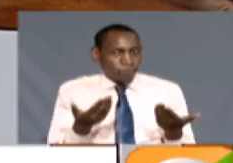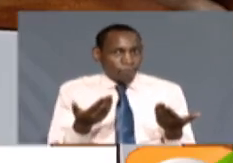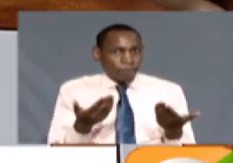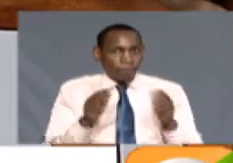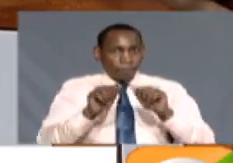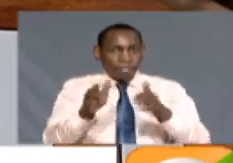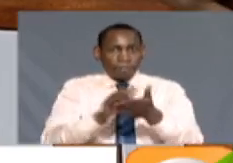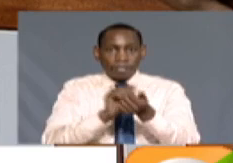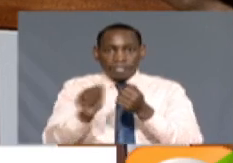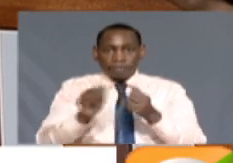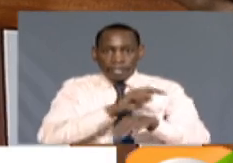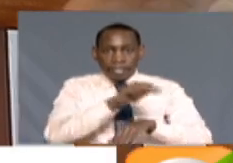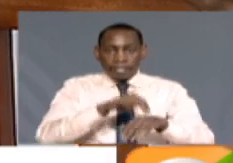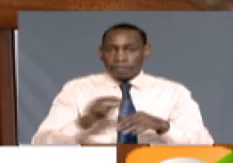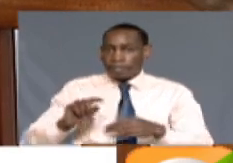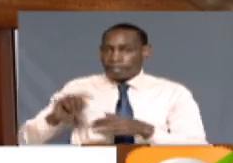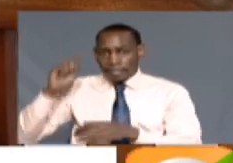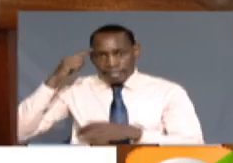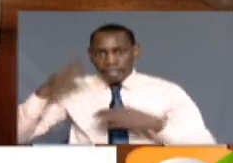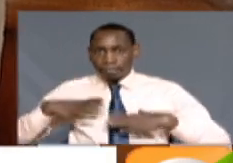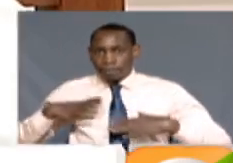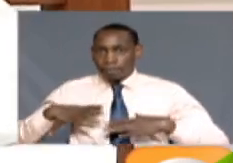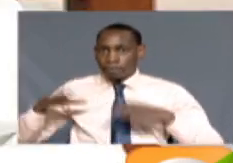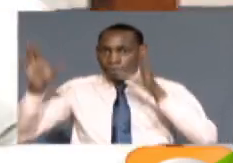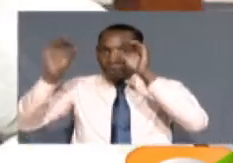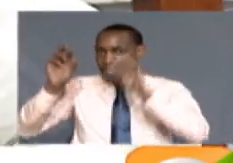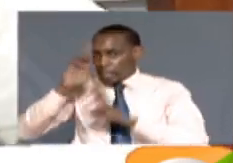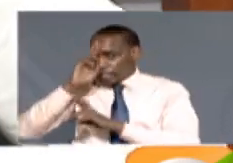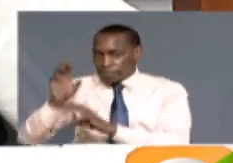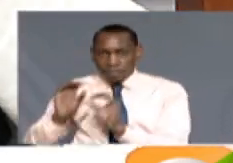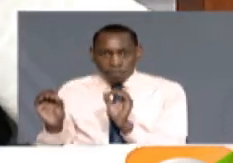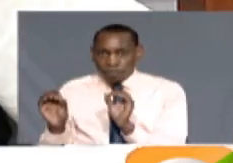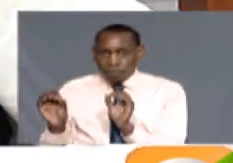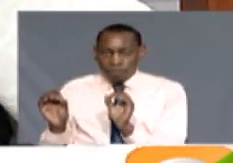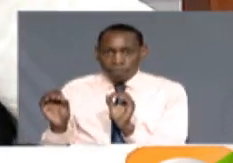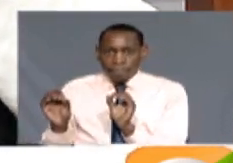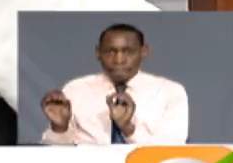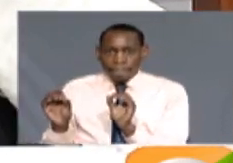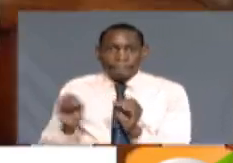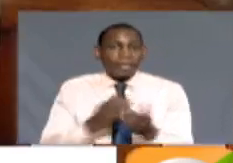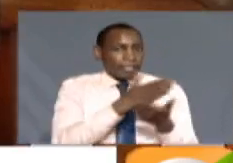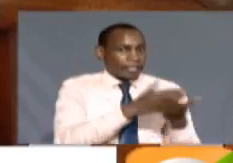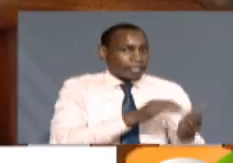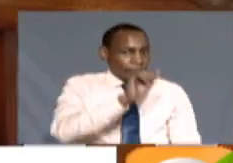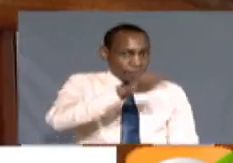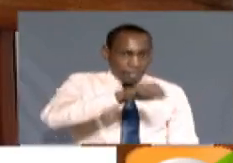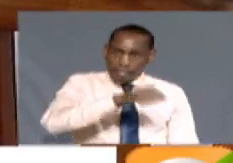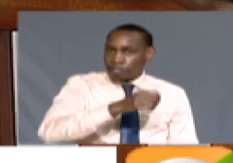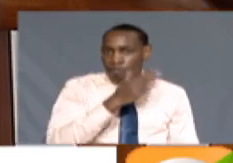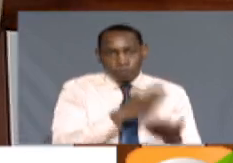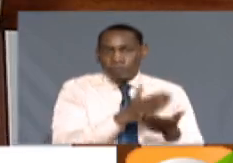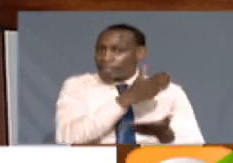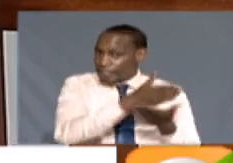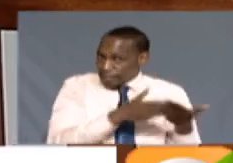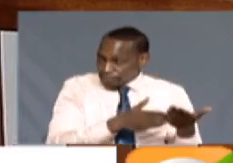destroy a nation. So you think the people around the president disrespect him? Some, yes, of course.